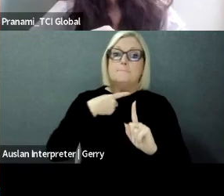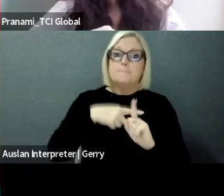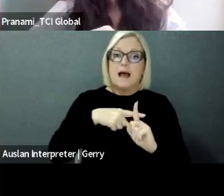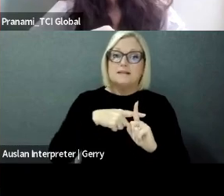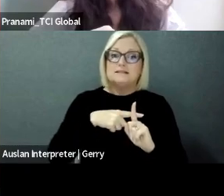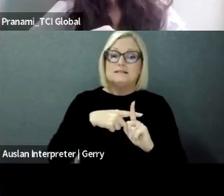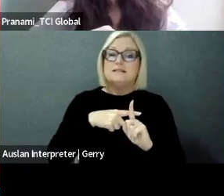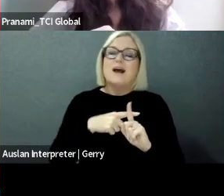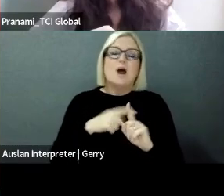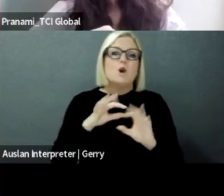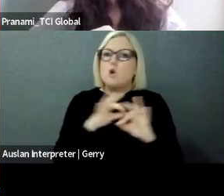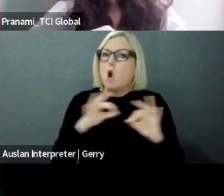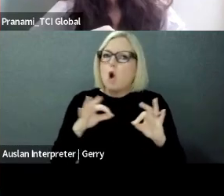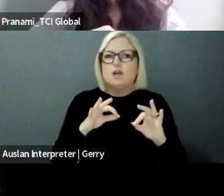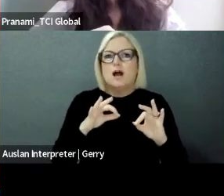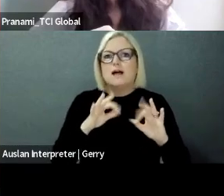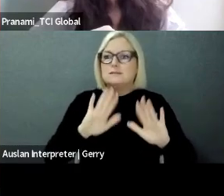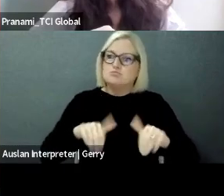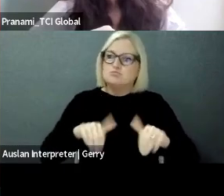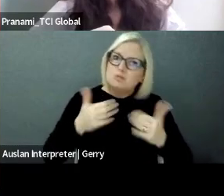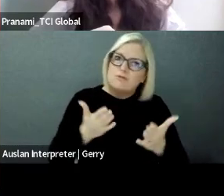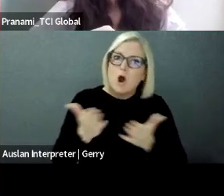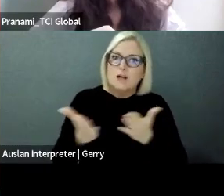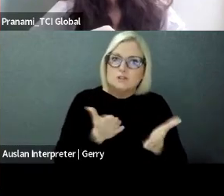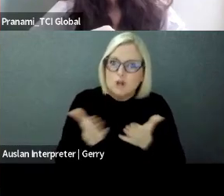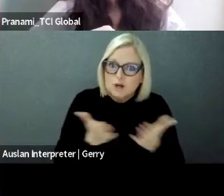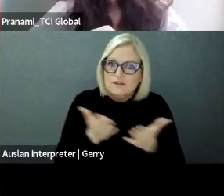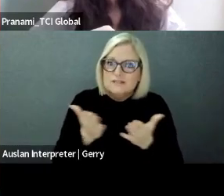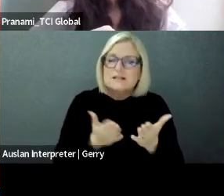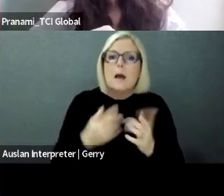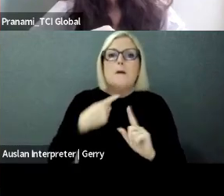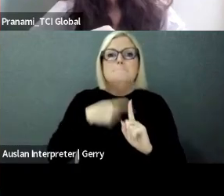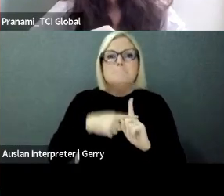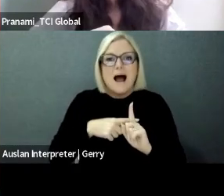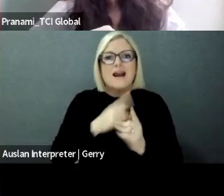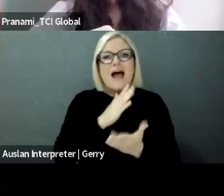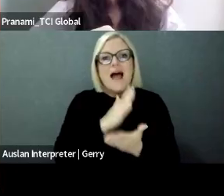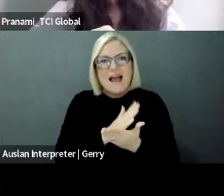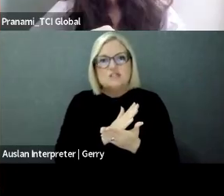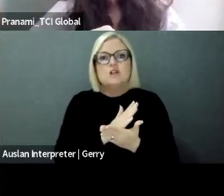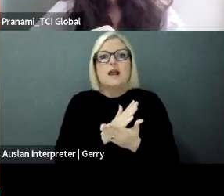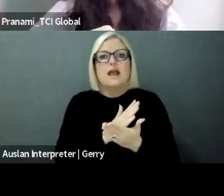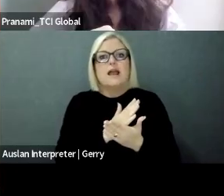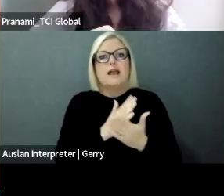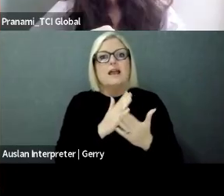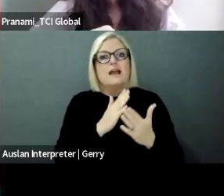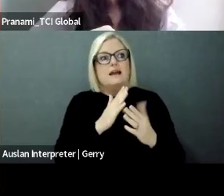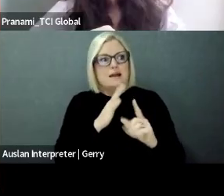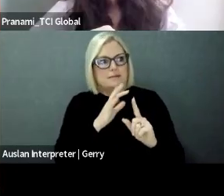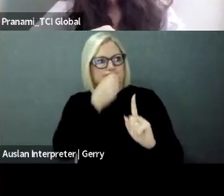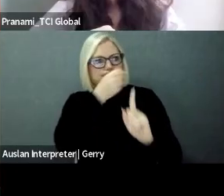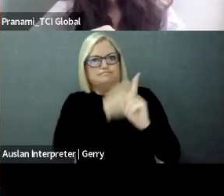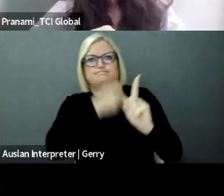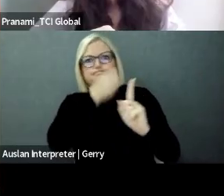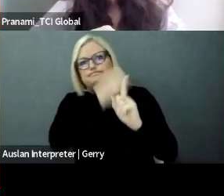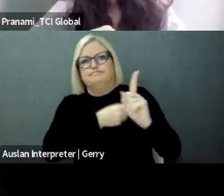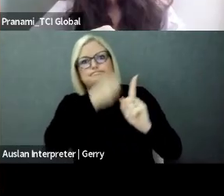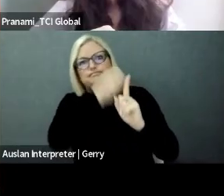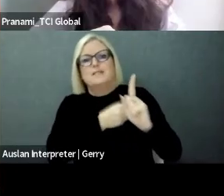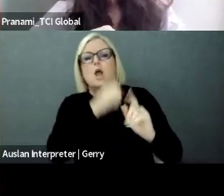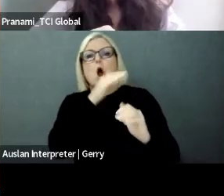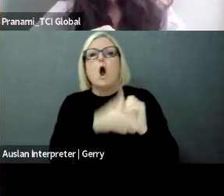just service focus, but also to building and addressing the systems change that Pranami was talking